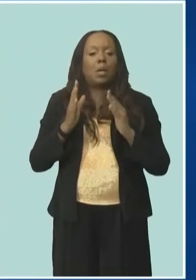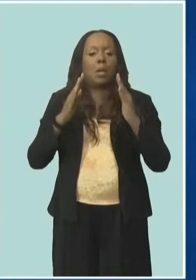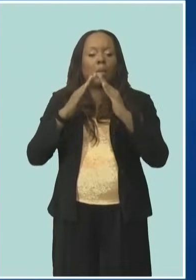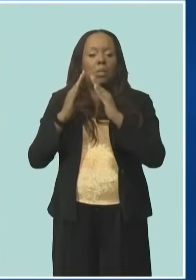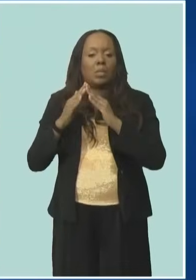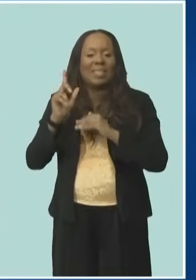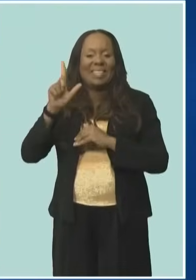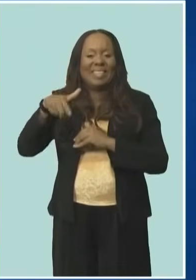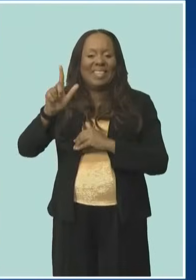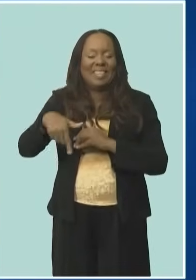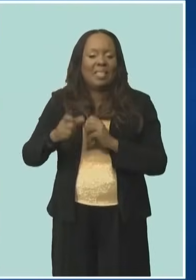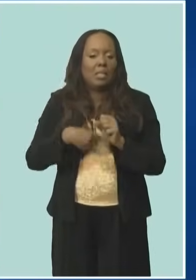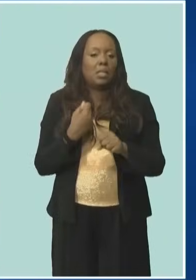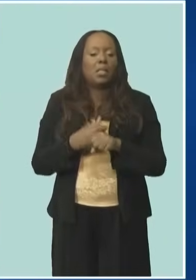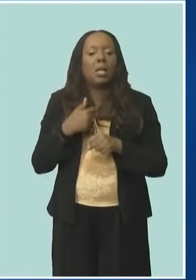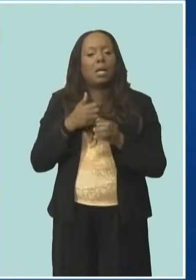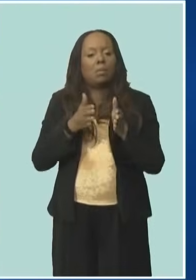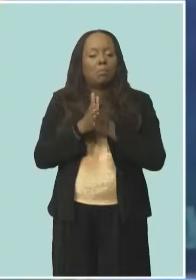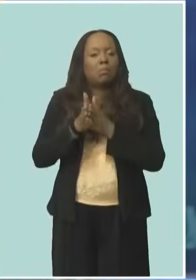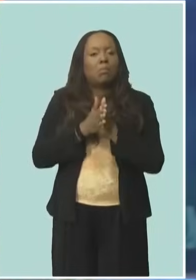looking forward to being part of that process.